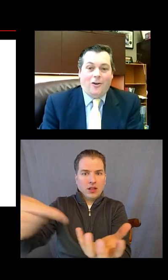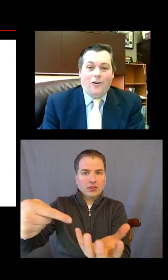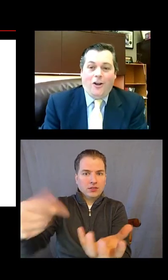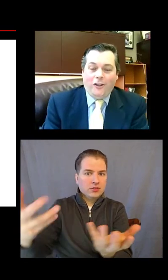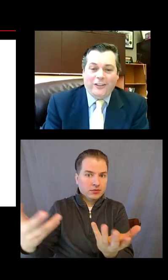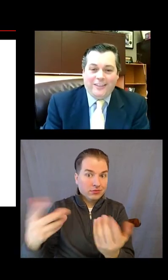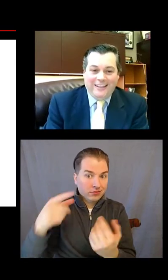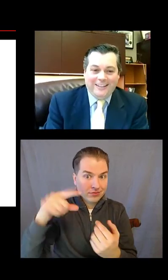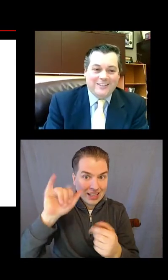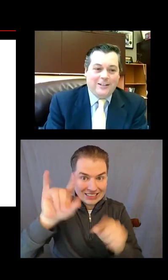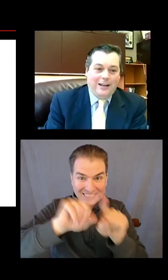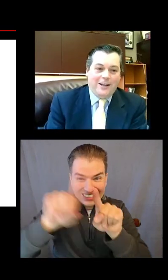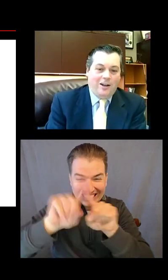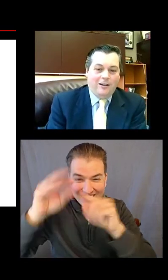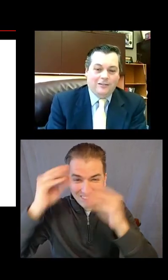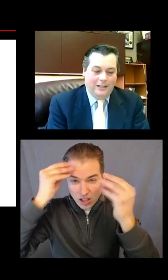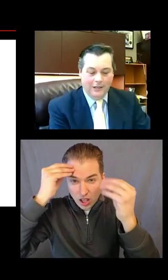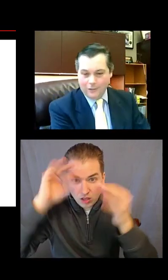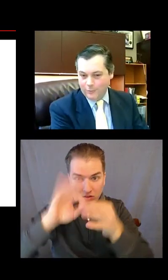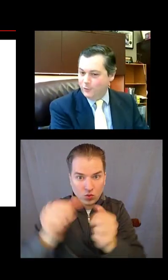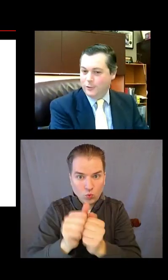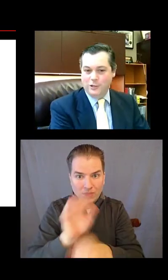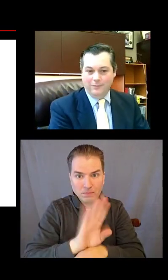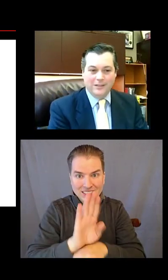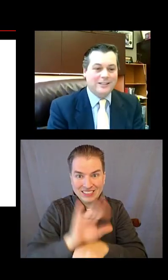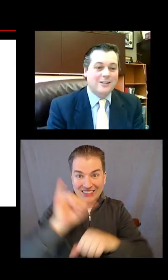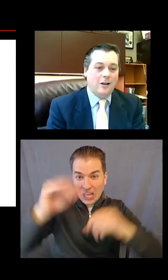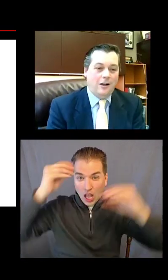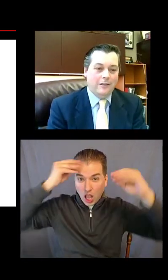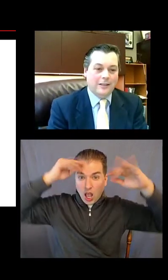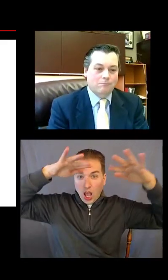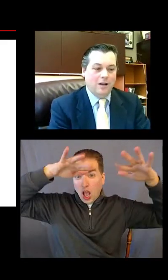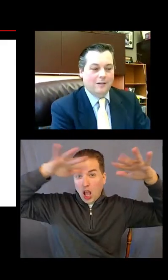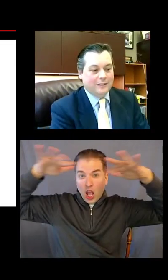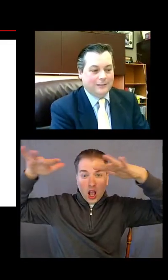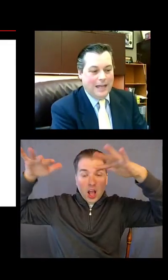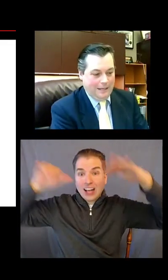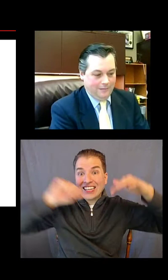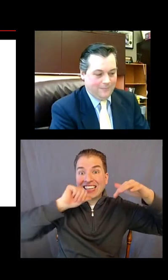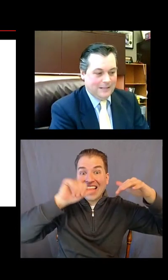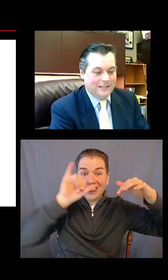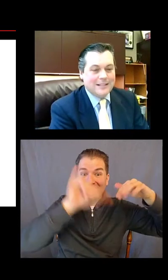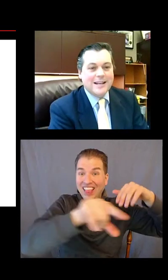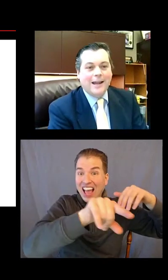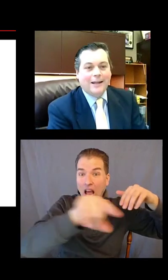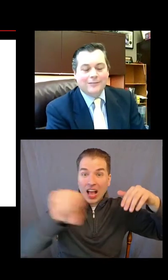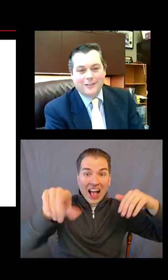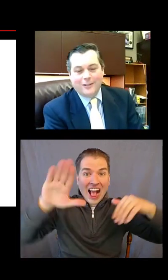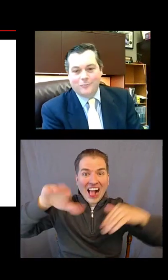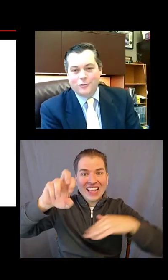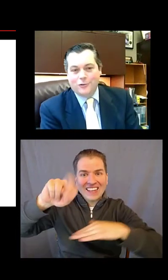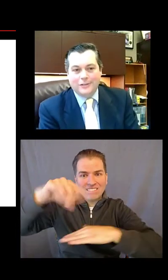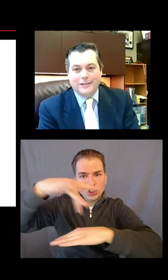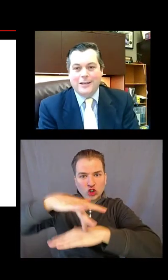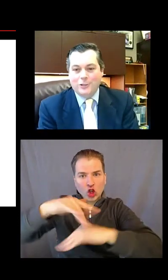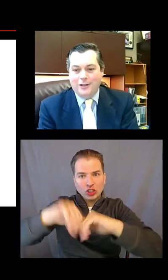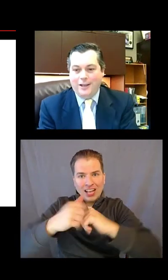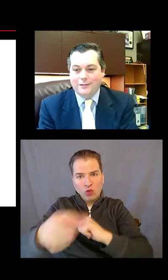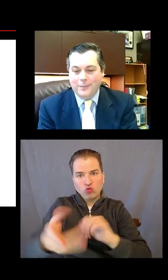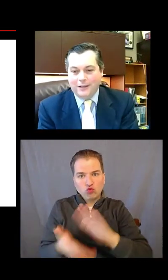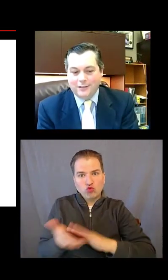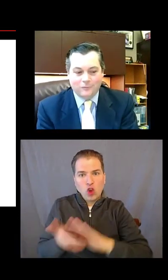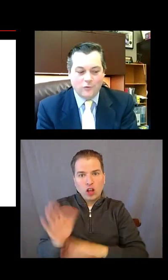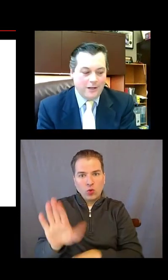These are all the things that I call entrepreneurship. This is all the above the line. This is not even the